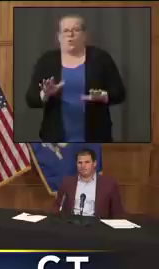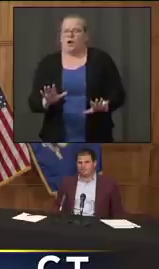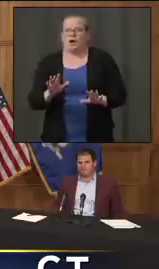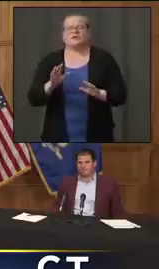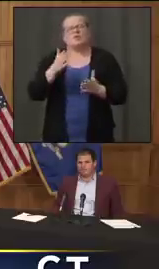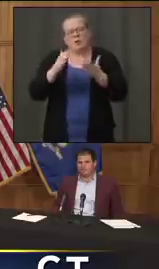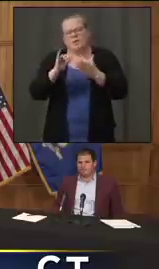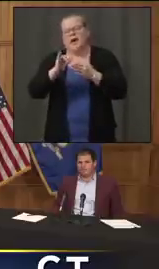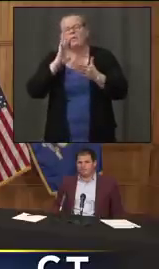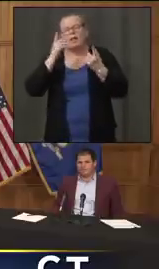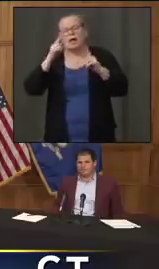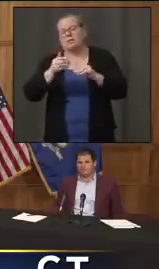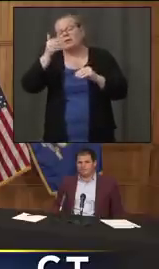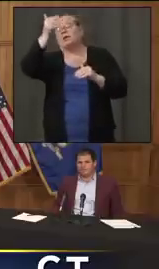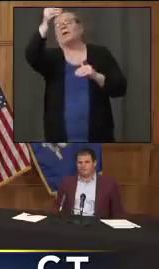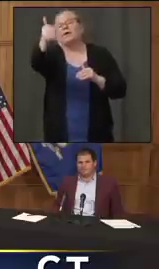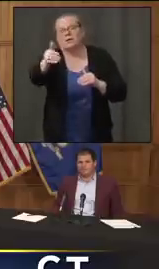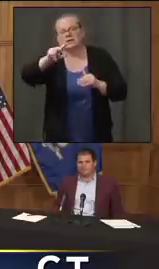Media.